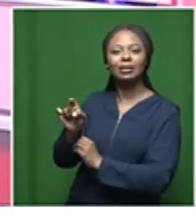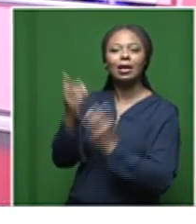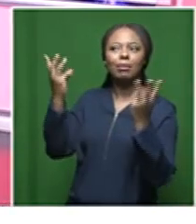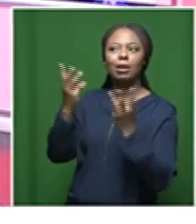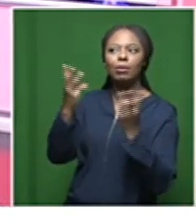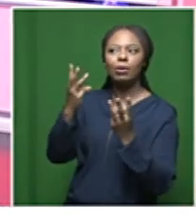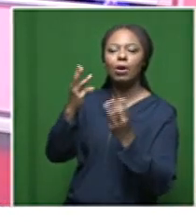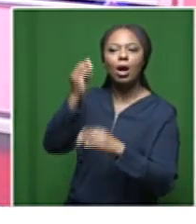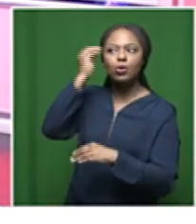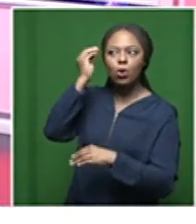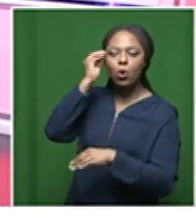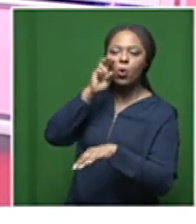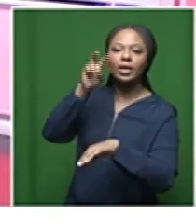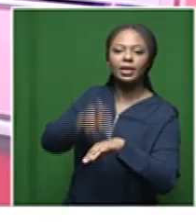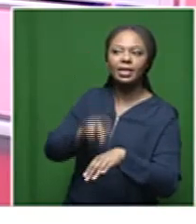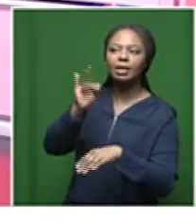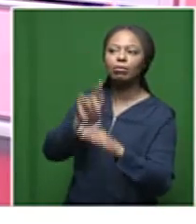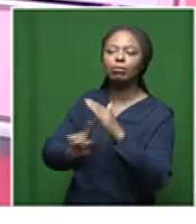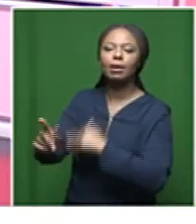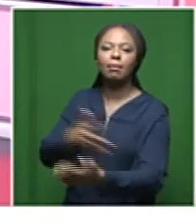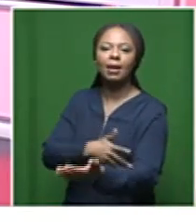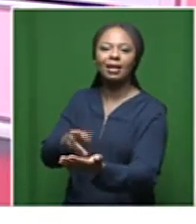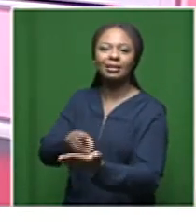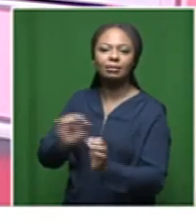need to be aware of if they're thinking of going out to donate blood?